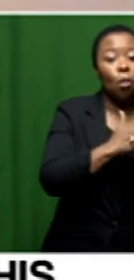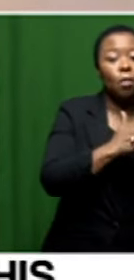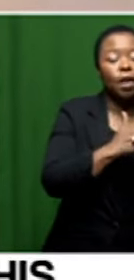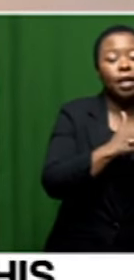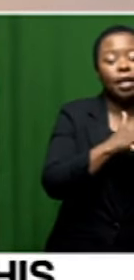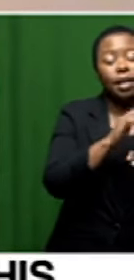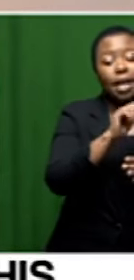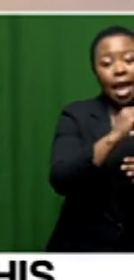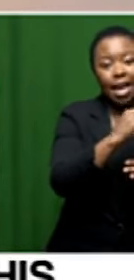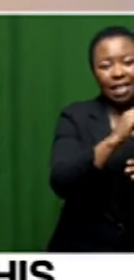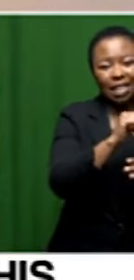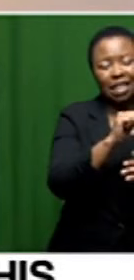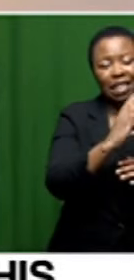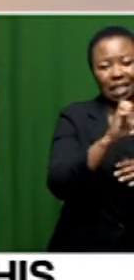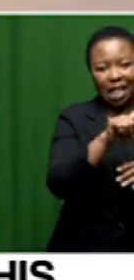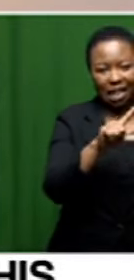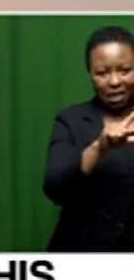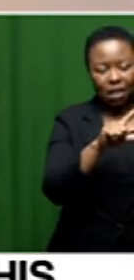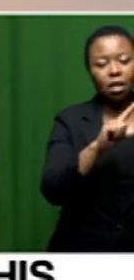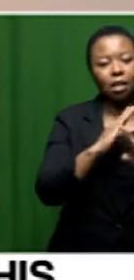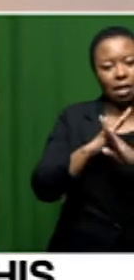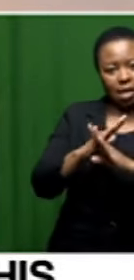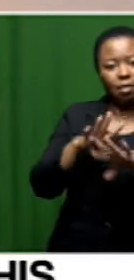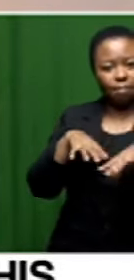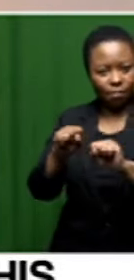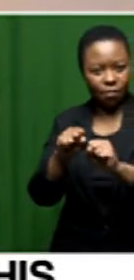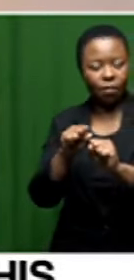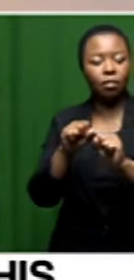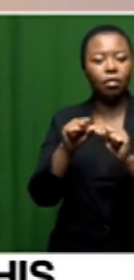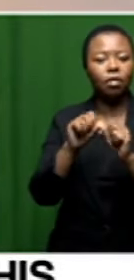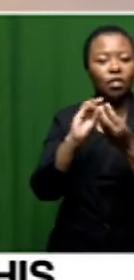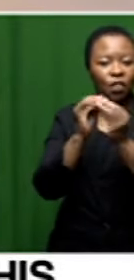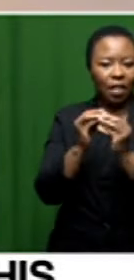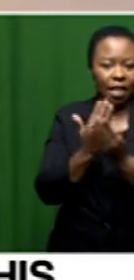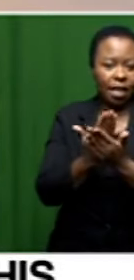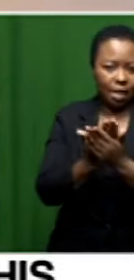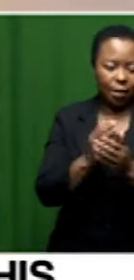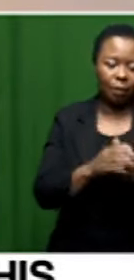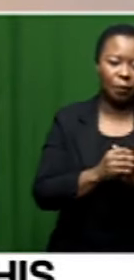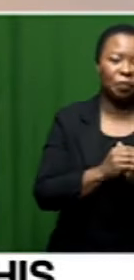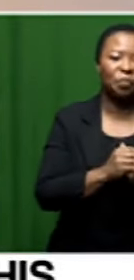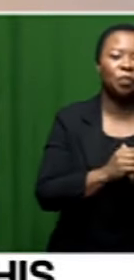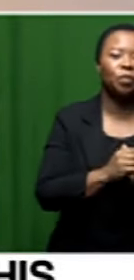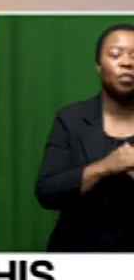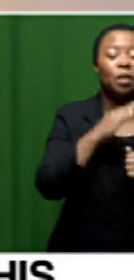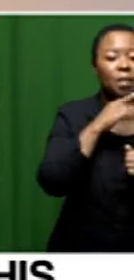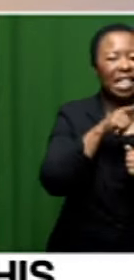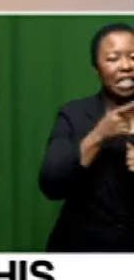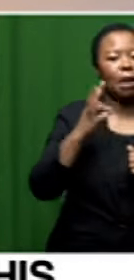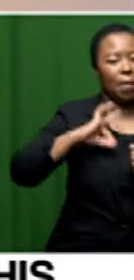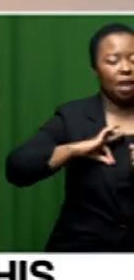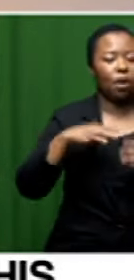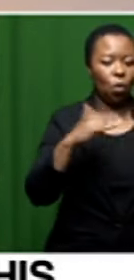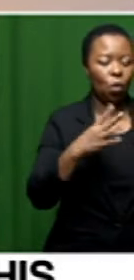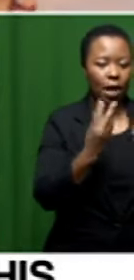receptor that is temporarily out of order, but it also upgrades these ACE2 receptors. So it is highly beneficial.